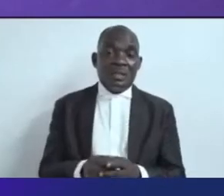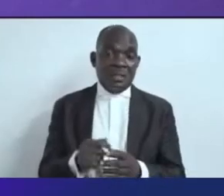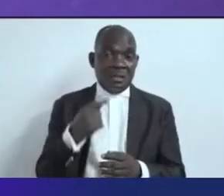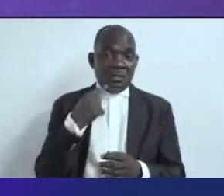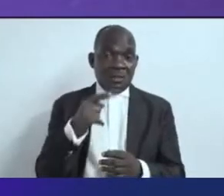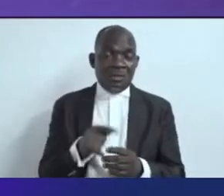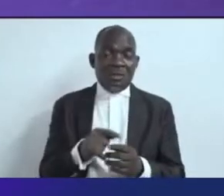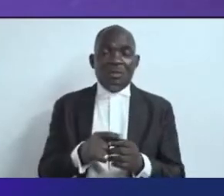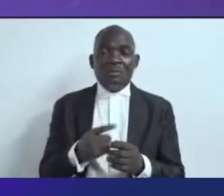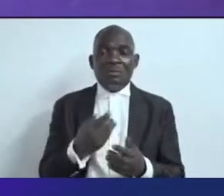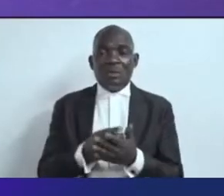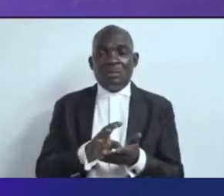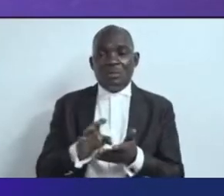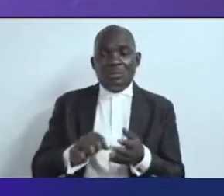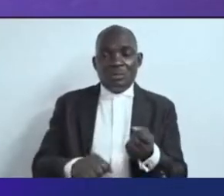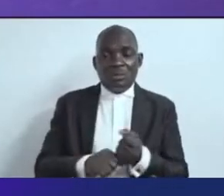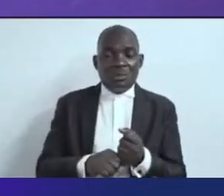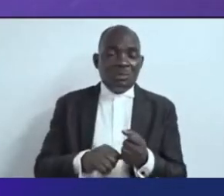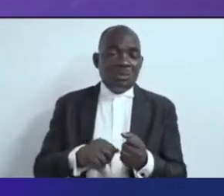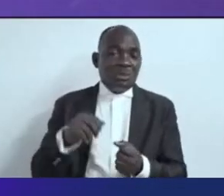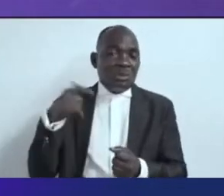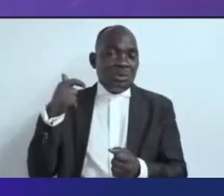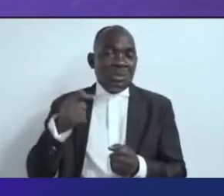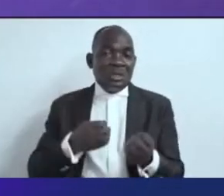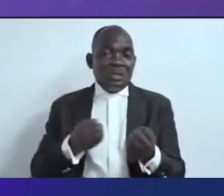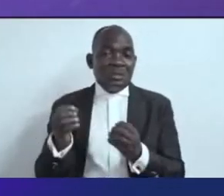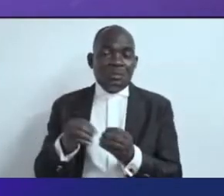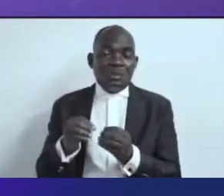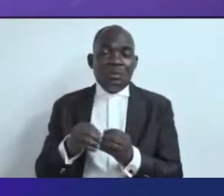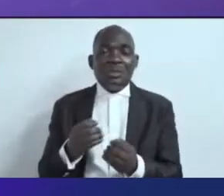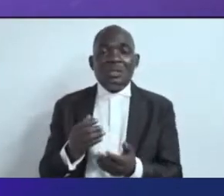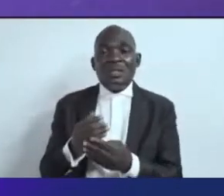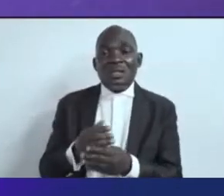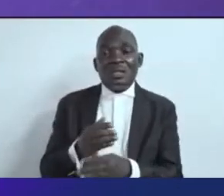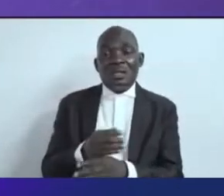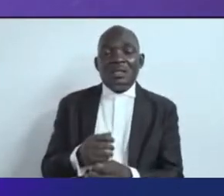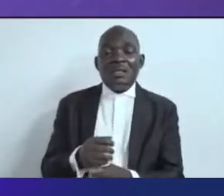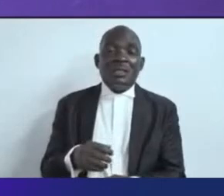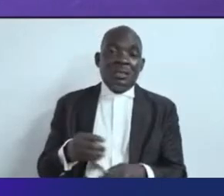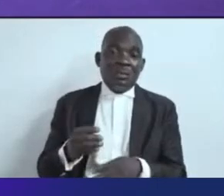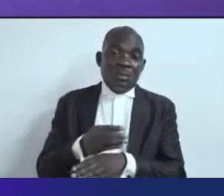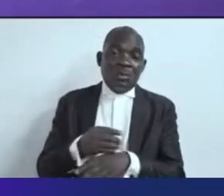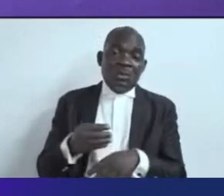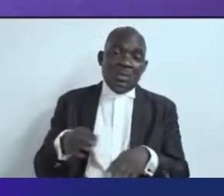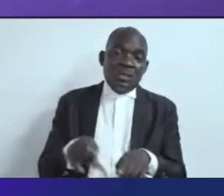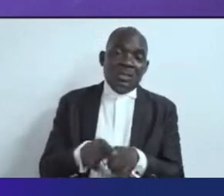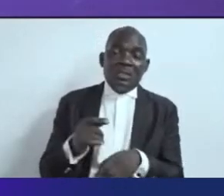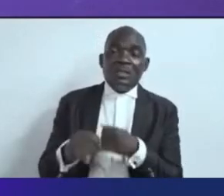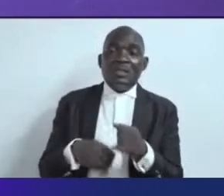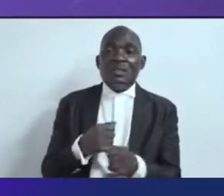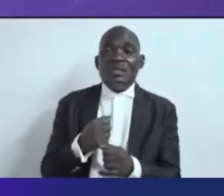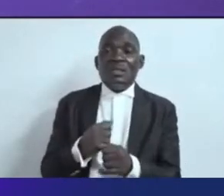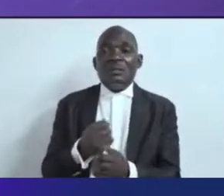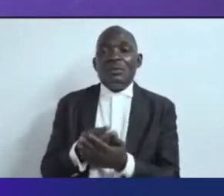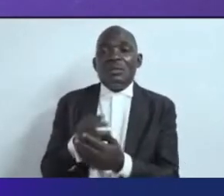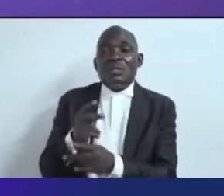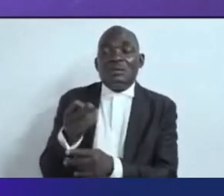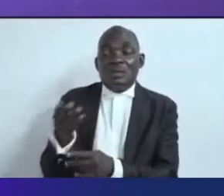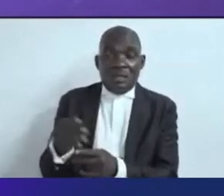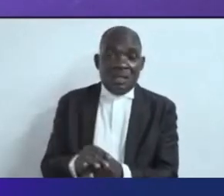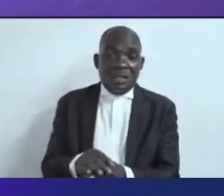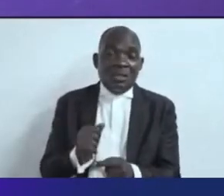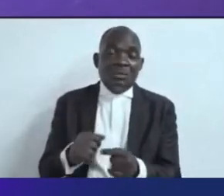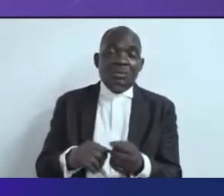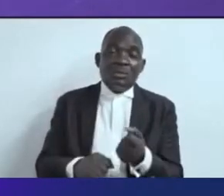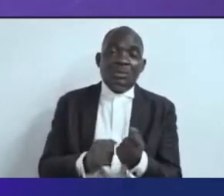the robust growth in gold exports has helped to improve the trade balance and international reserves,